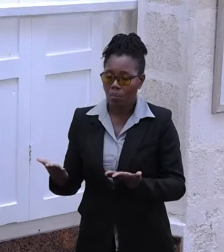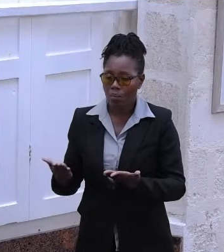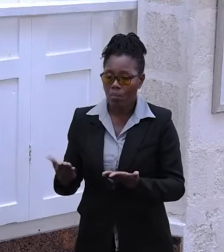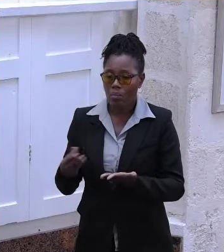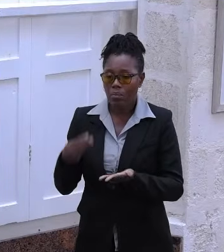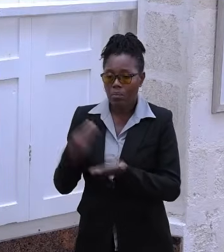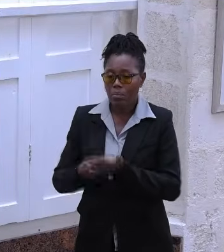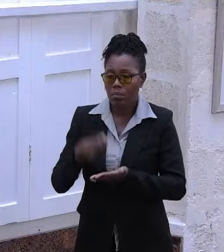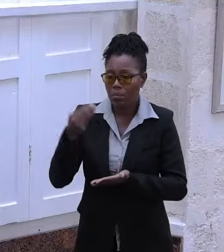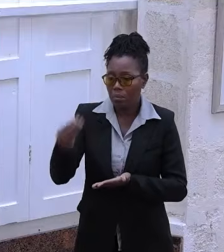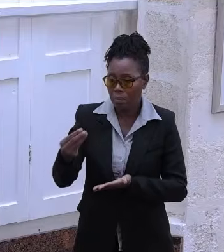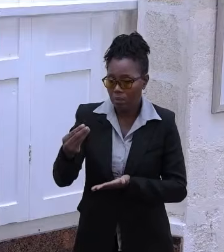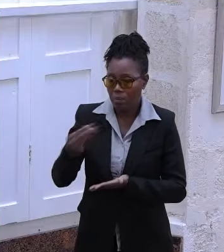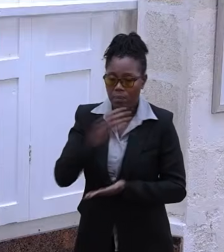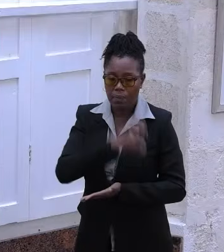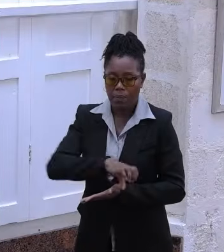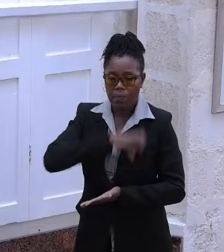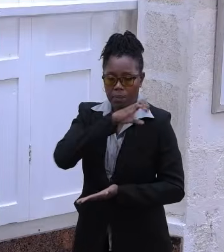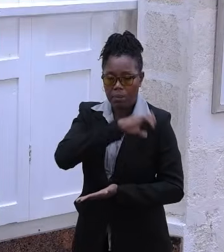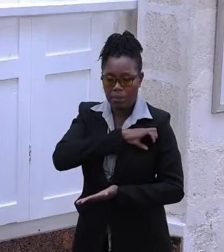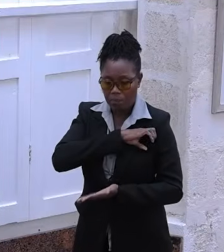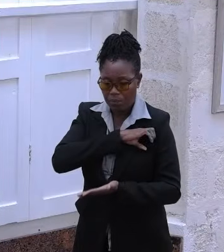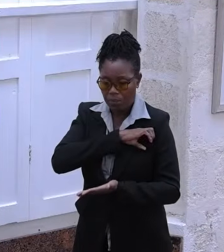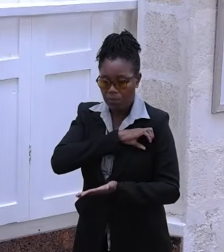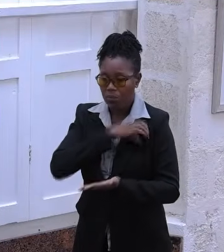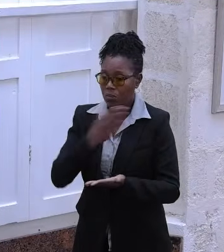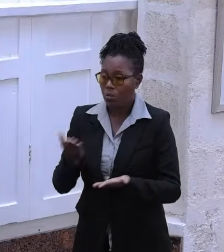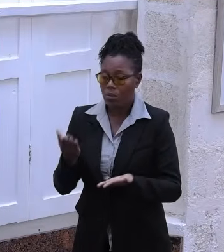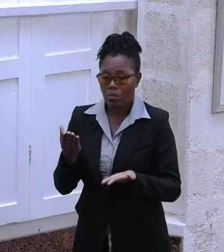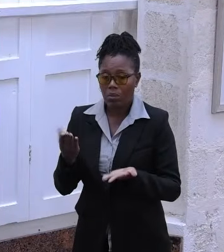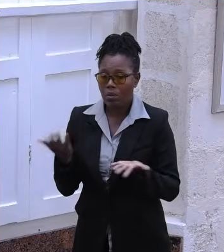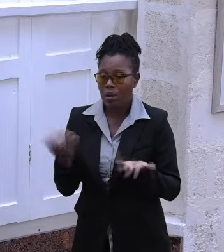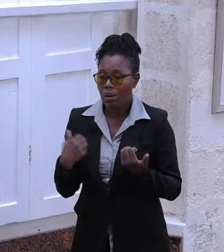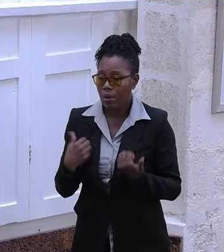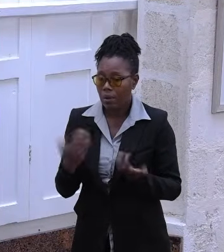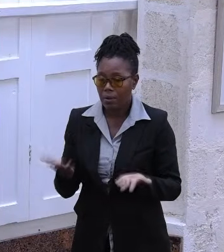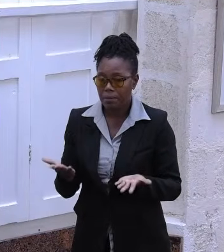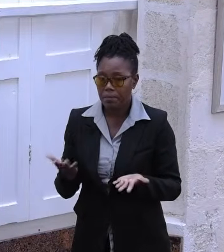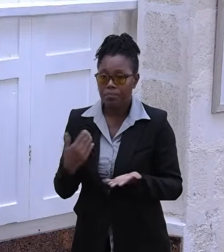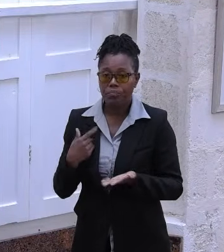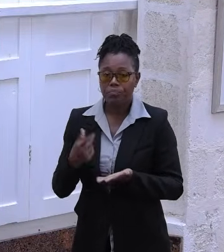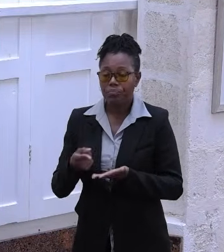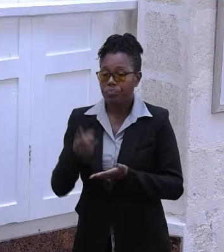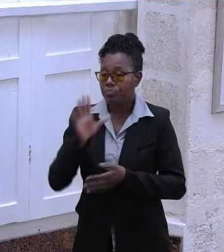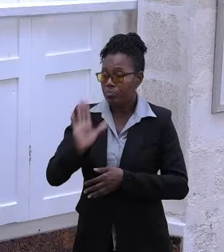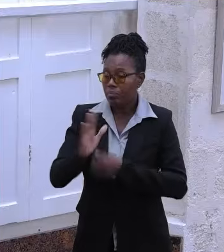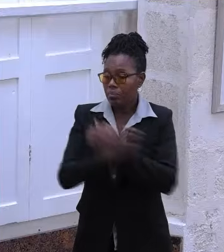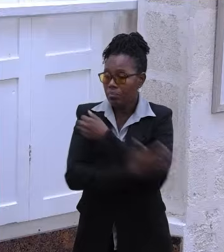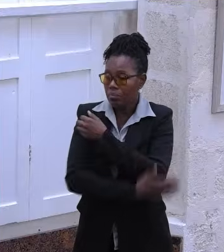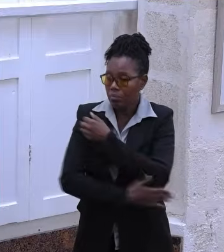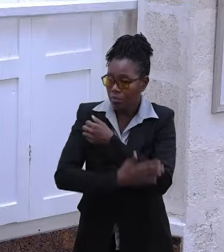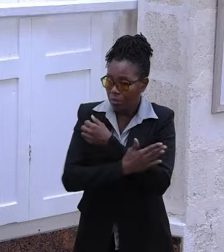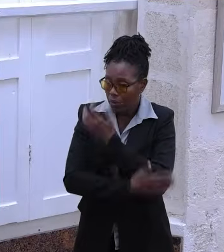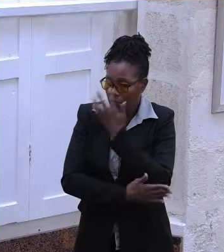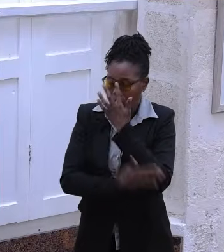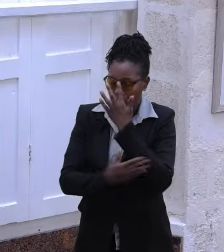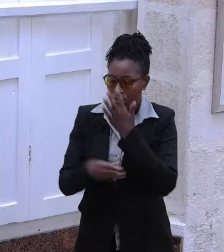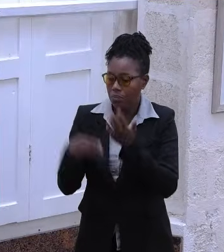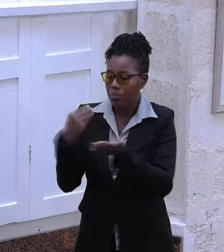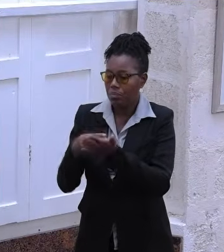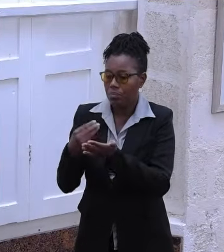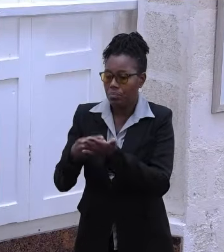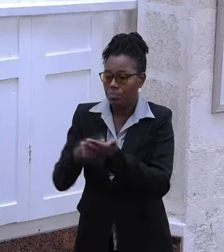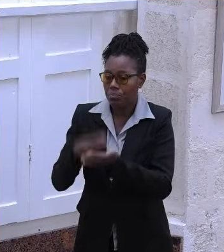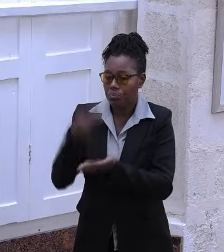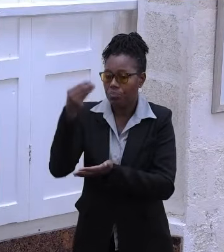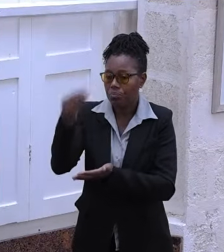citizenship which they can get purely on the criteria of that country, which is a monetary value. They